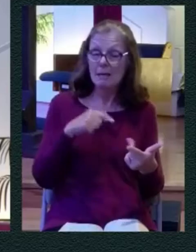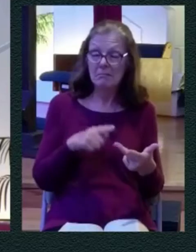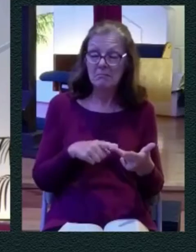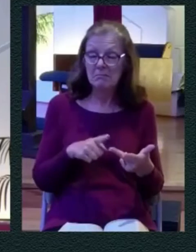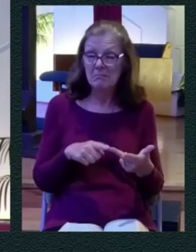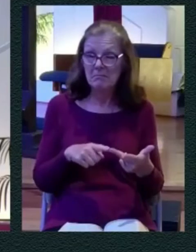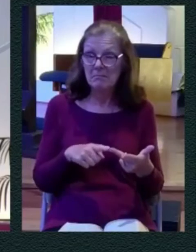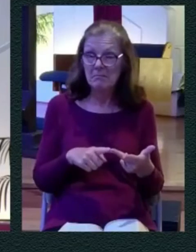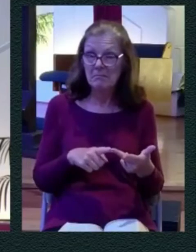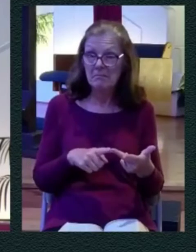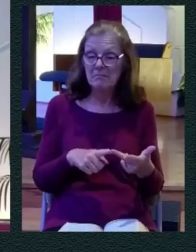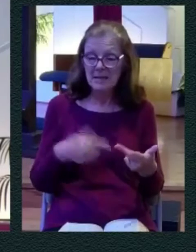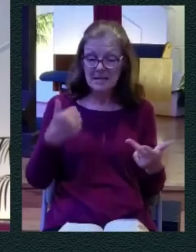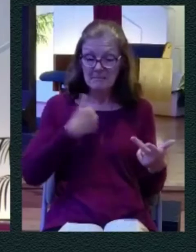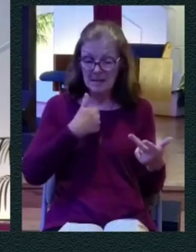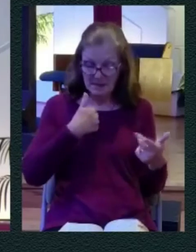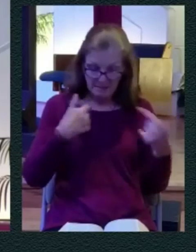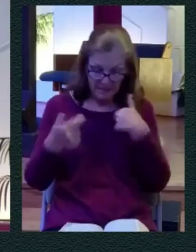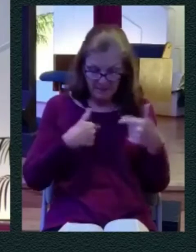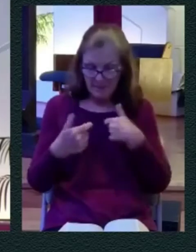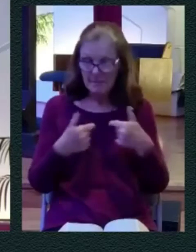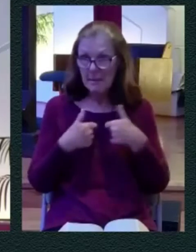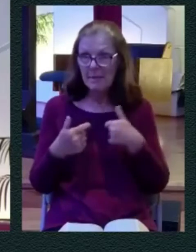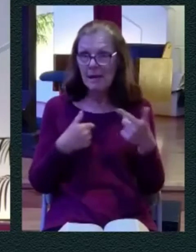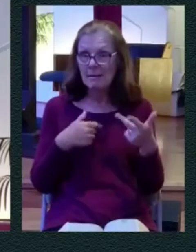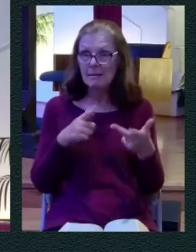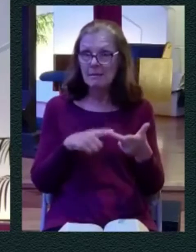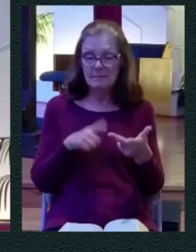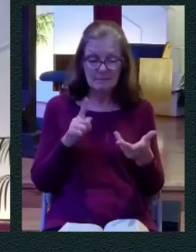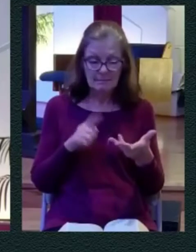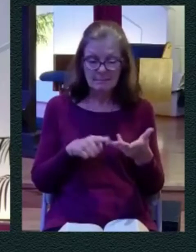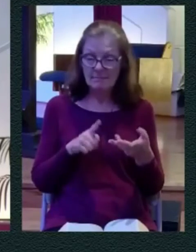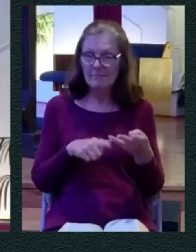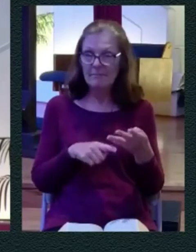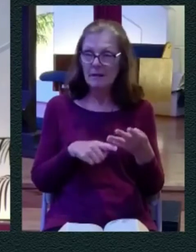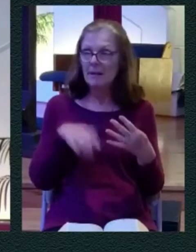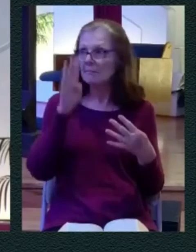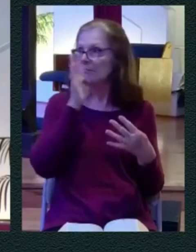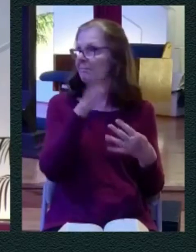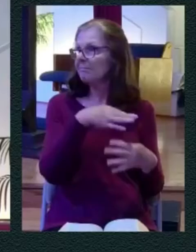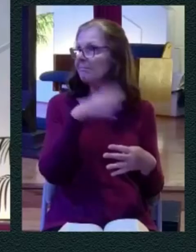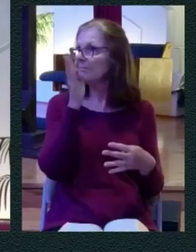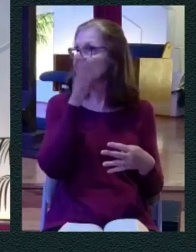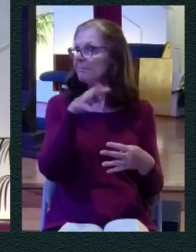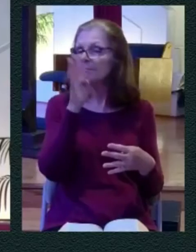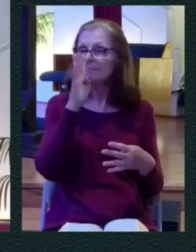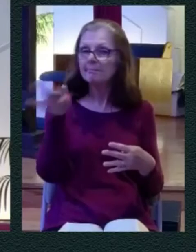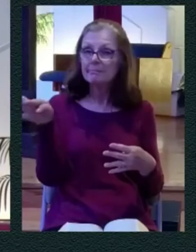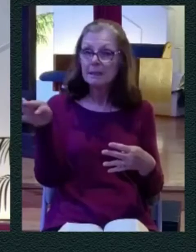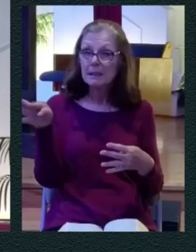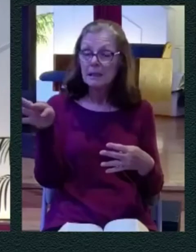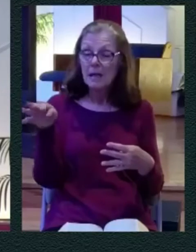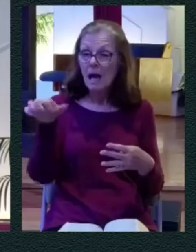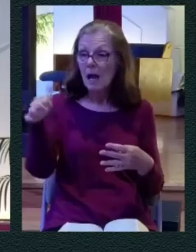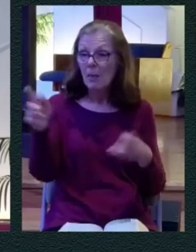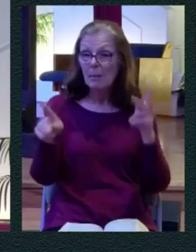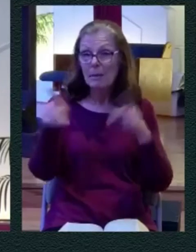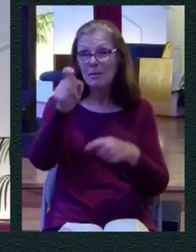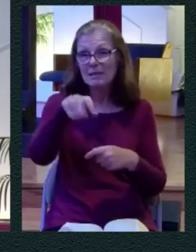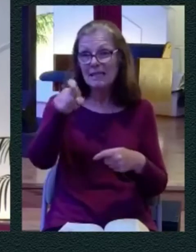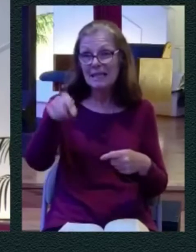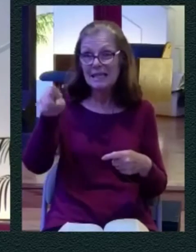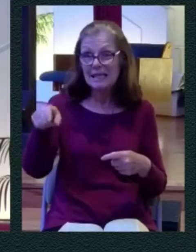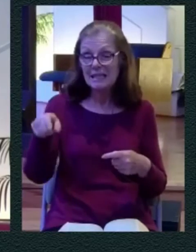our self-centeredness, our indifference to the needs of others and the destiny of